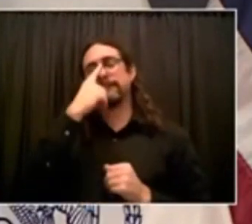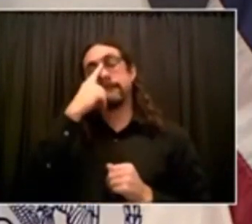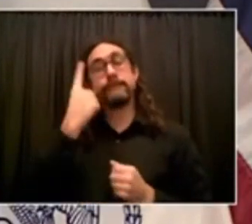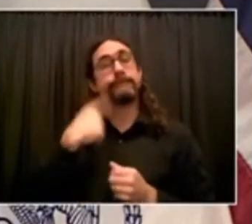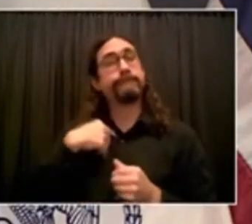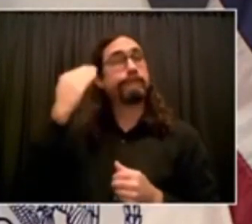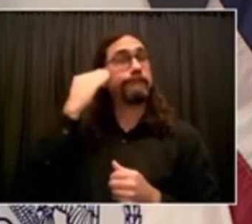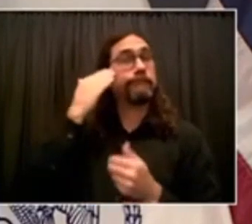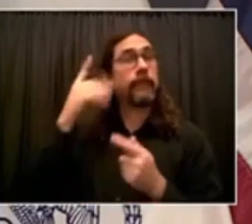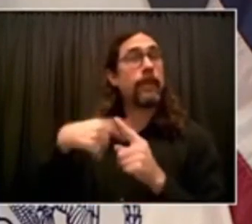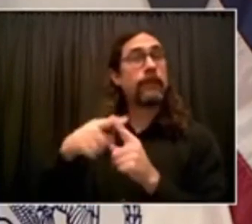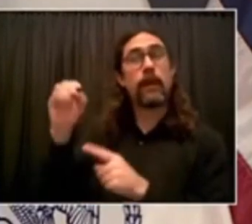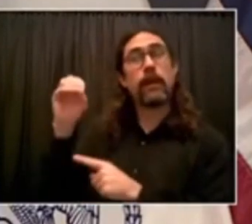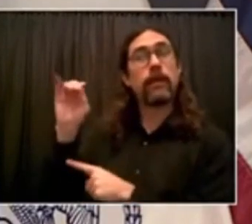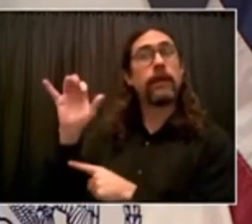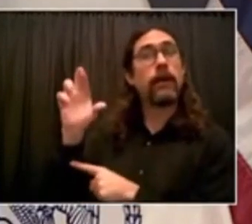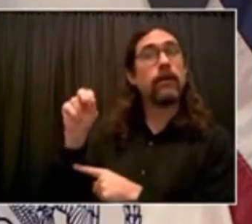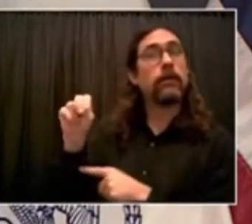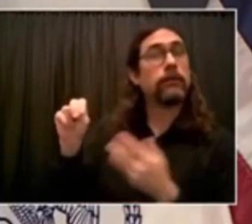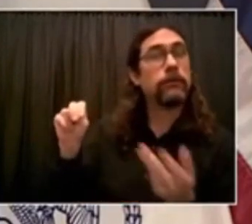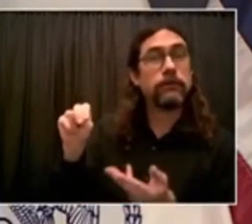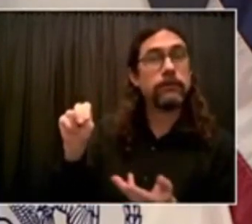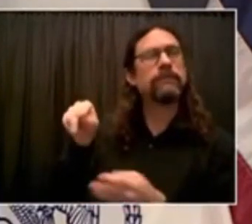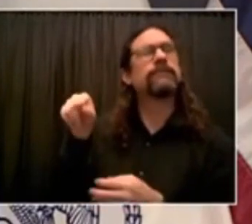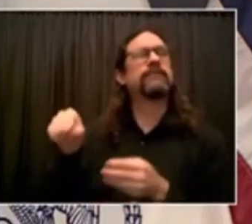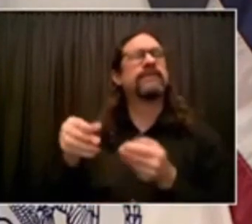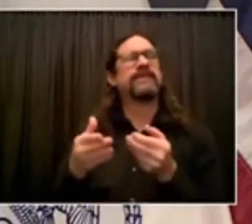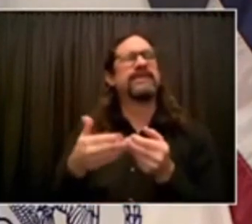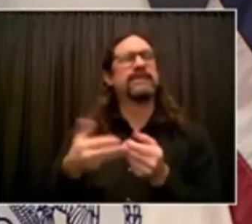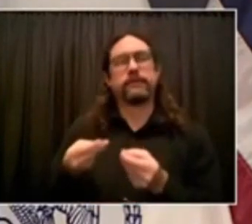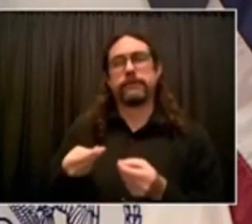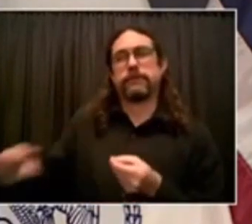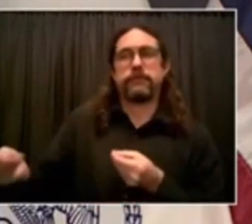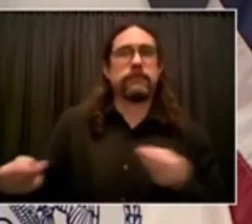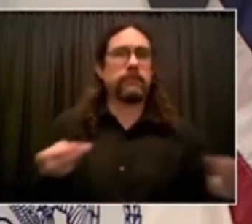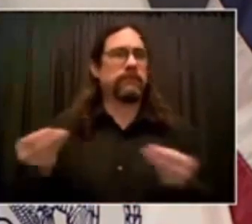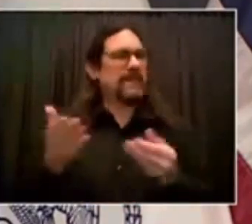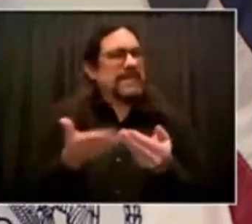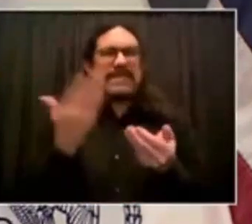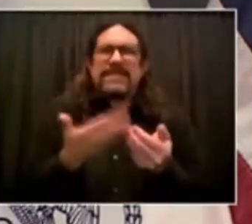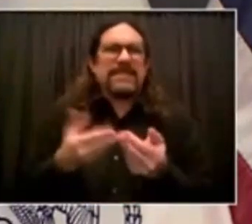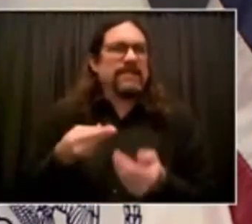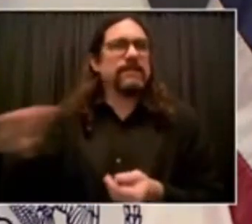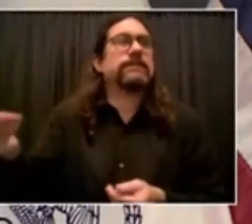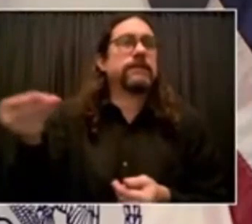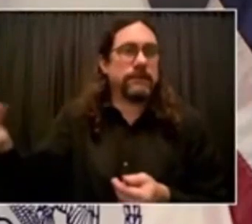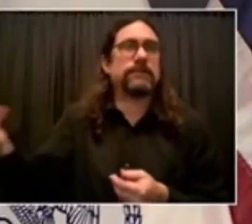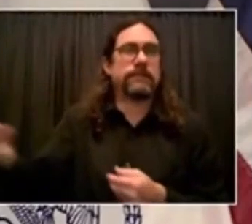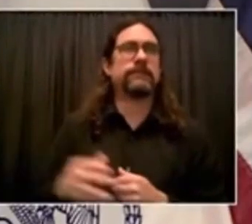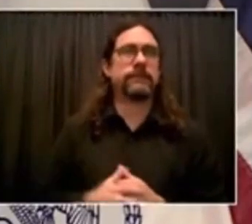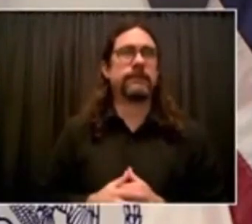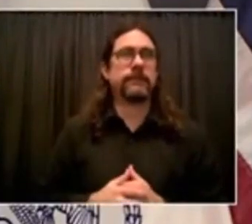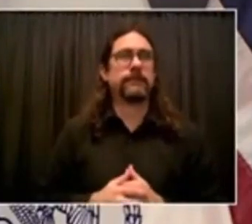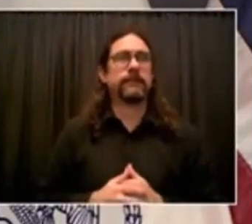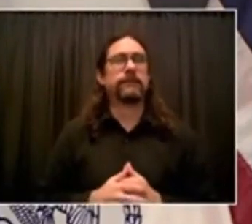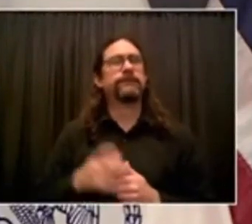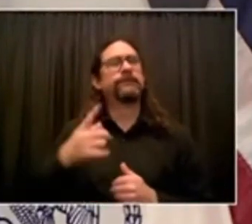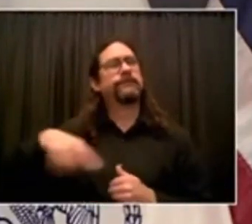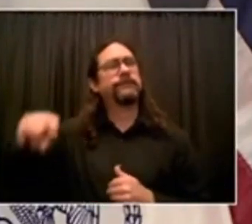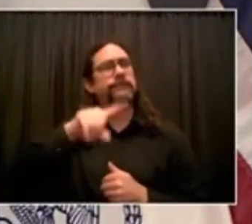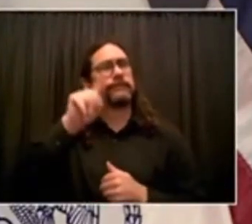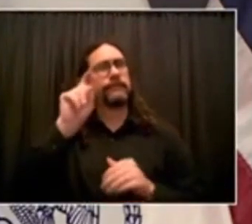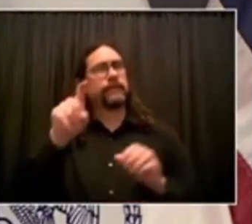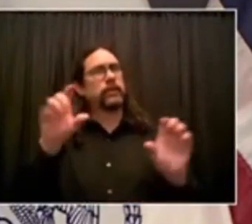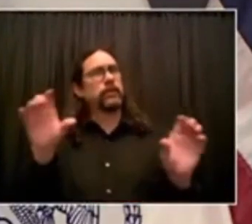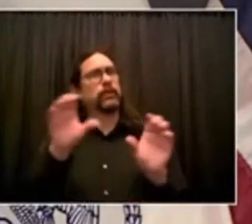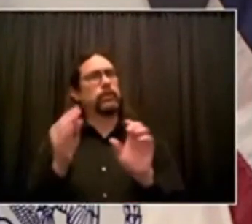we have to move quickly. And that's why I describe the actions we're taking today as a preemptive strike. Get ahead of this problem before it deepens and use the